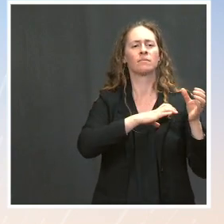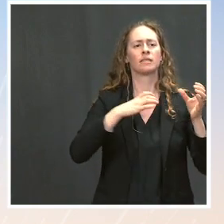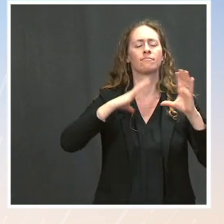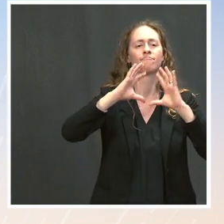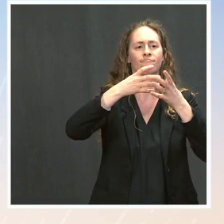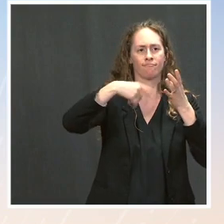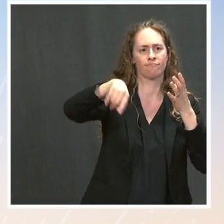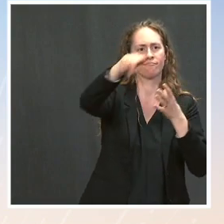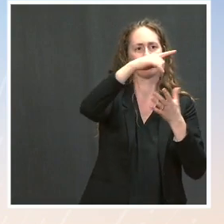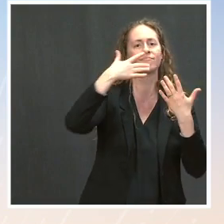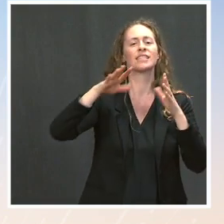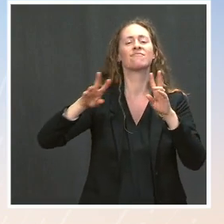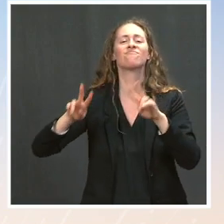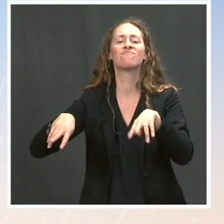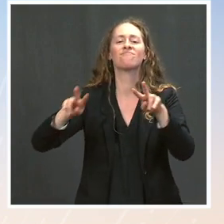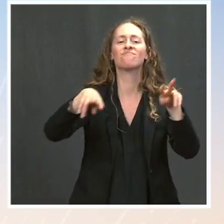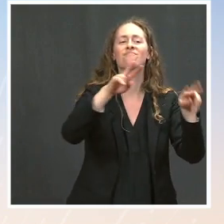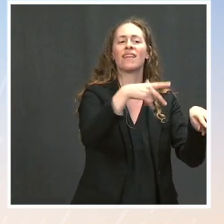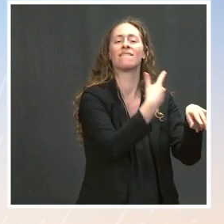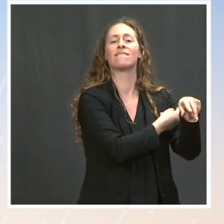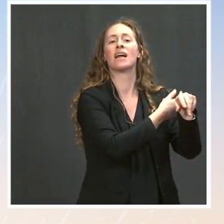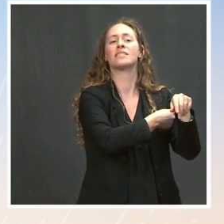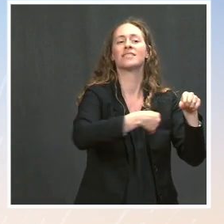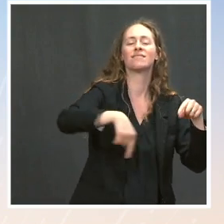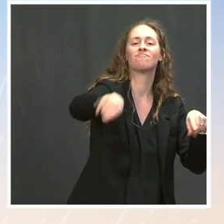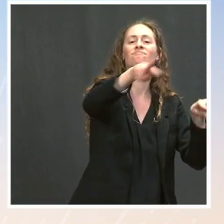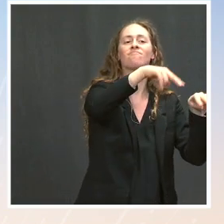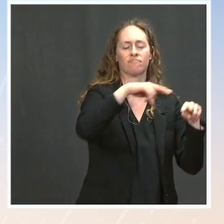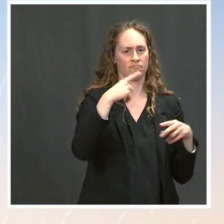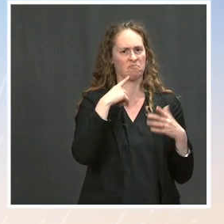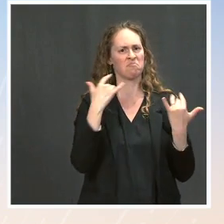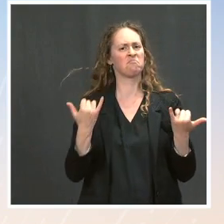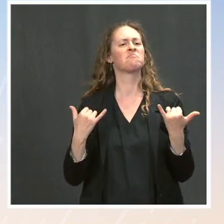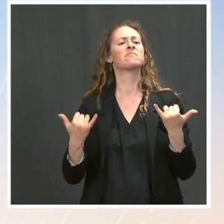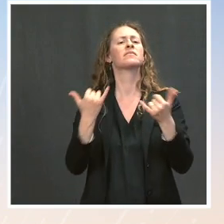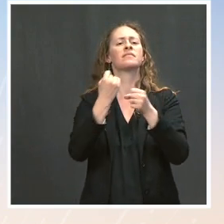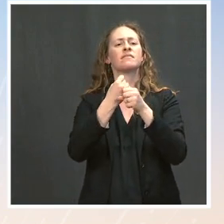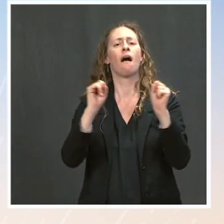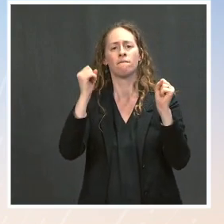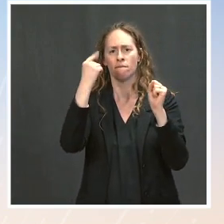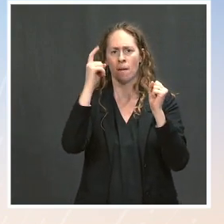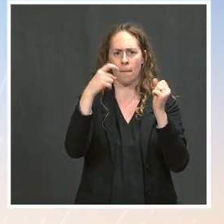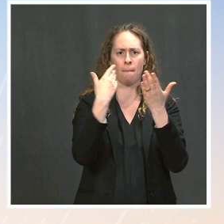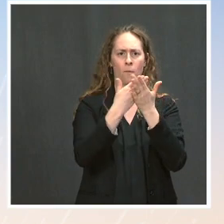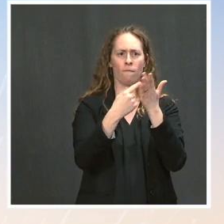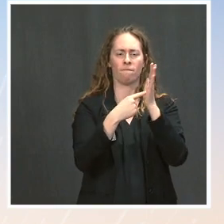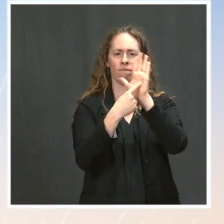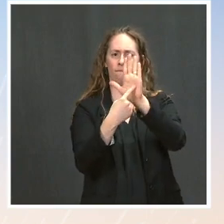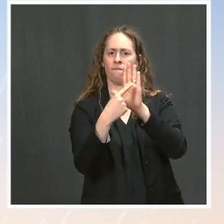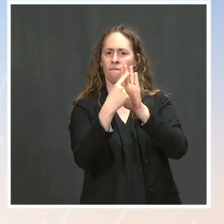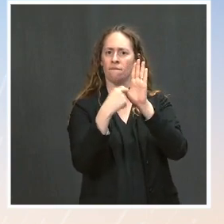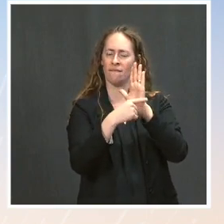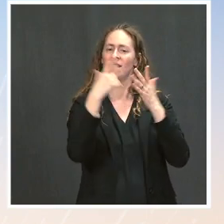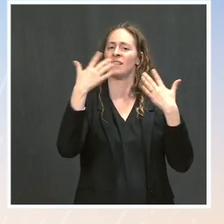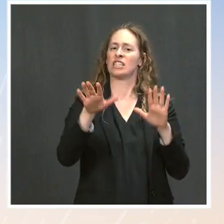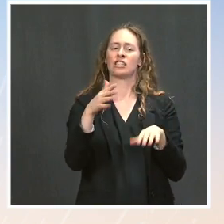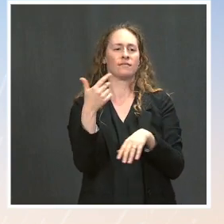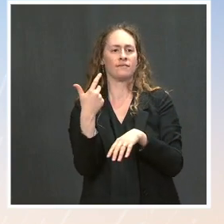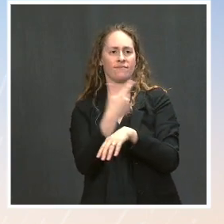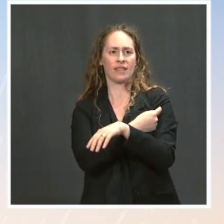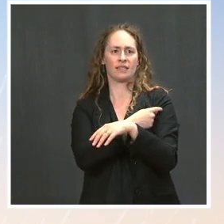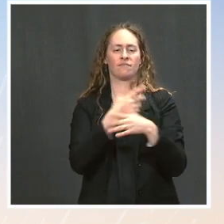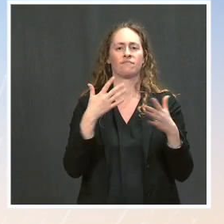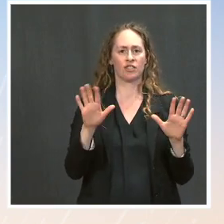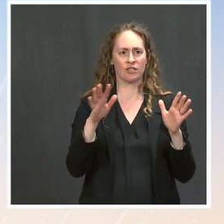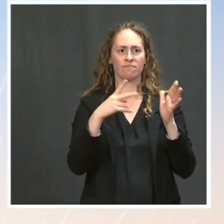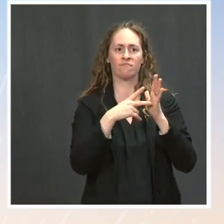can safely enter with proof of vaccination, whatever form that may be, in the summer. Is there any discussion